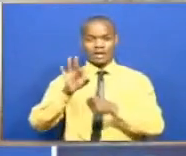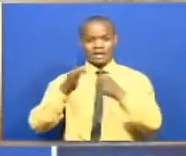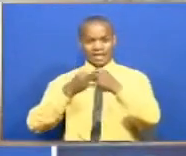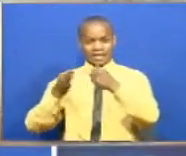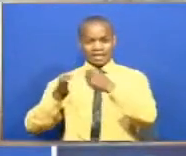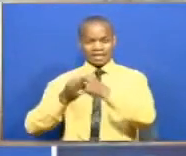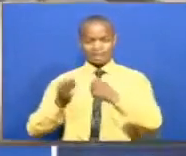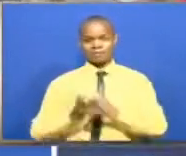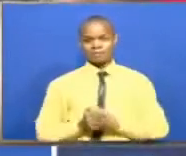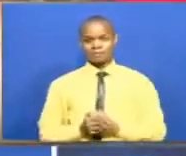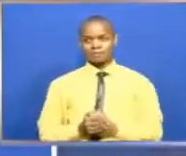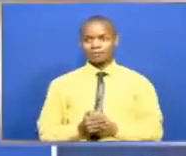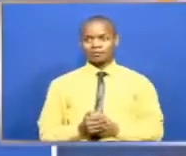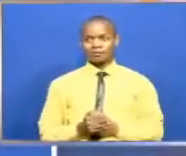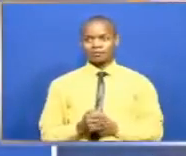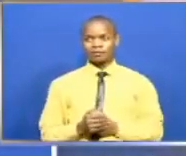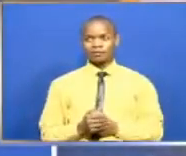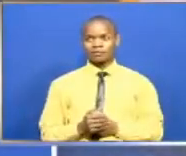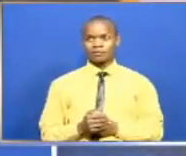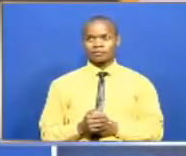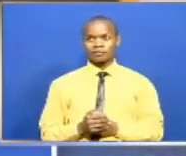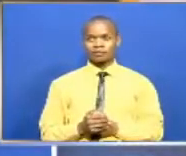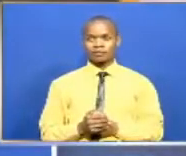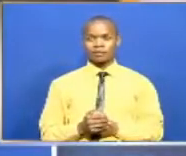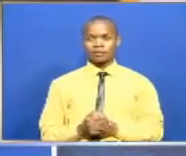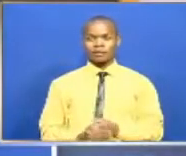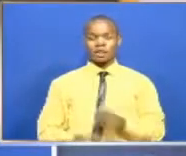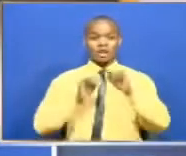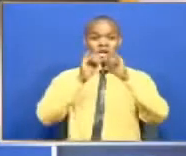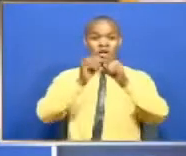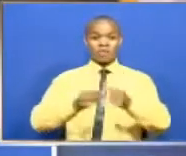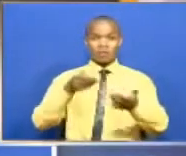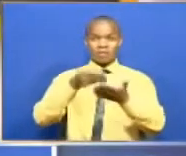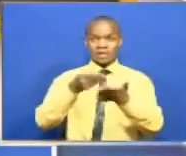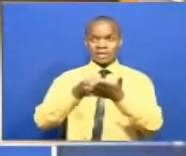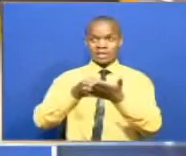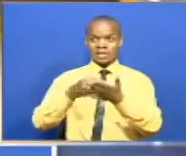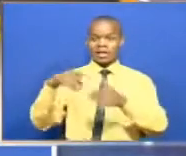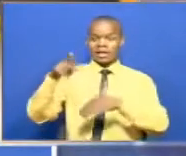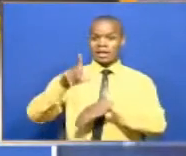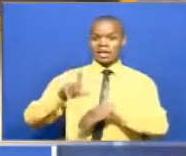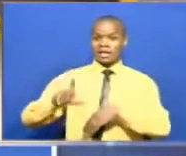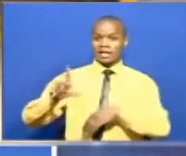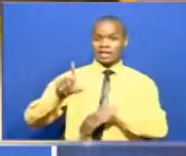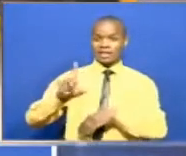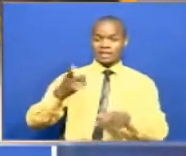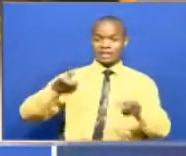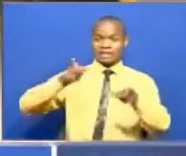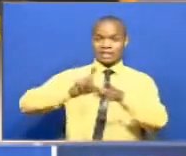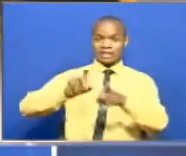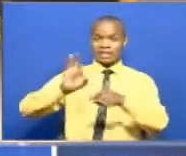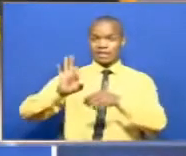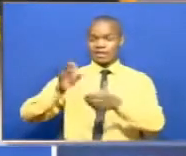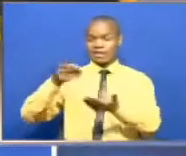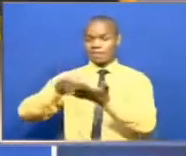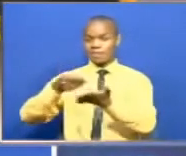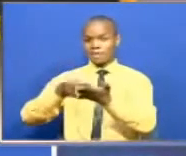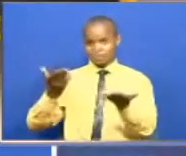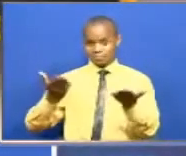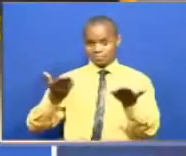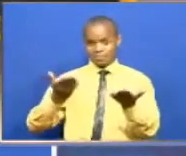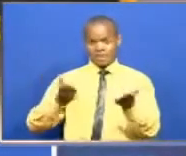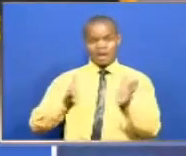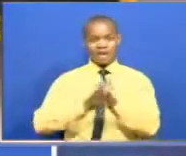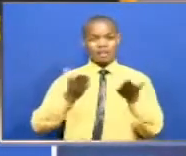$288 per cubic meter. Under the new prices, a litre of Super Petrol and diesel has risen by 3 shillings and 47 cents